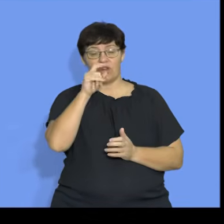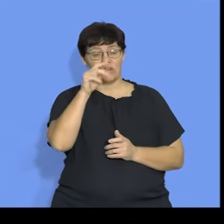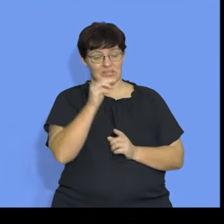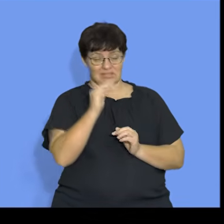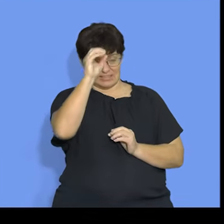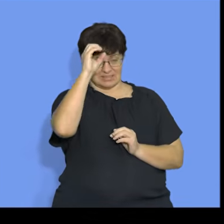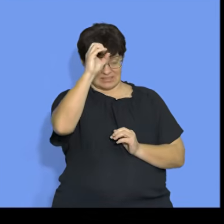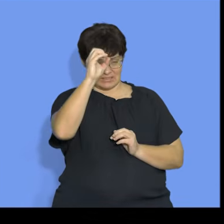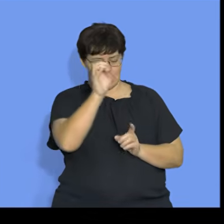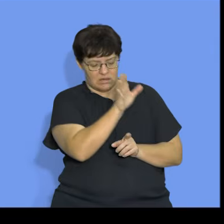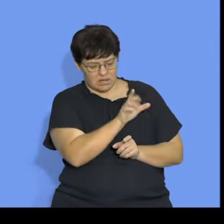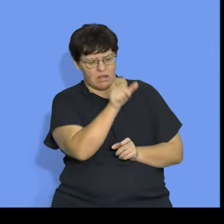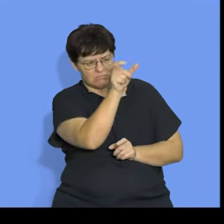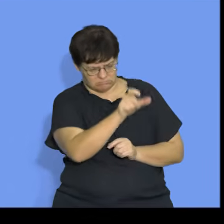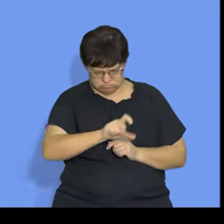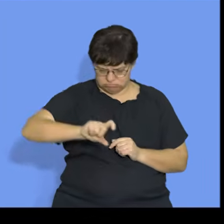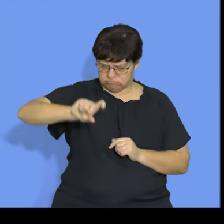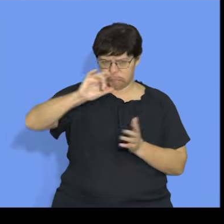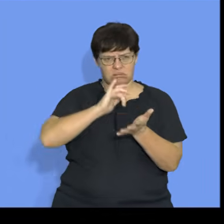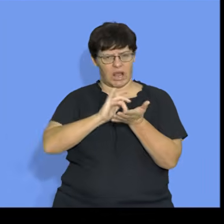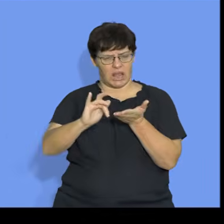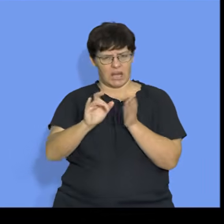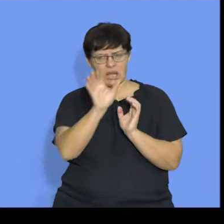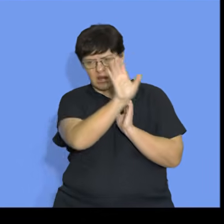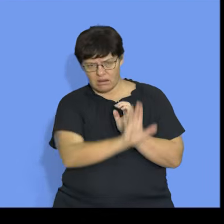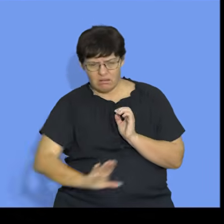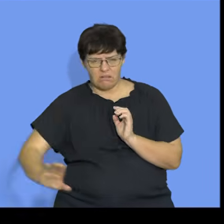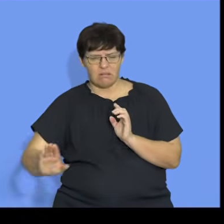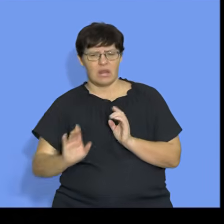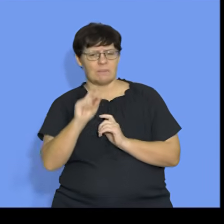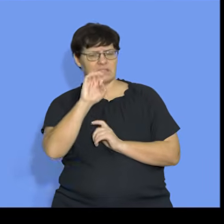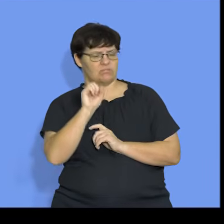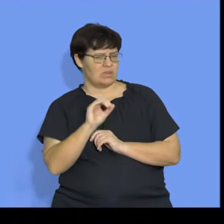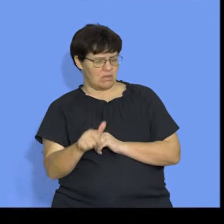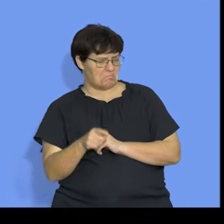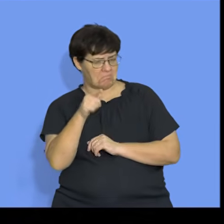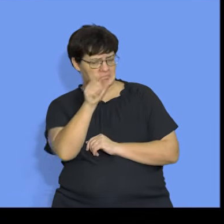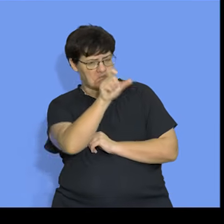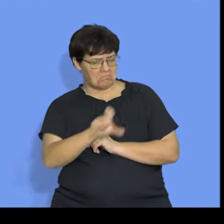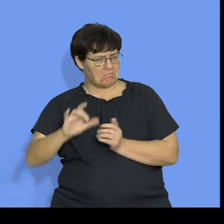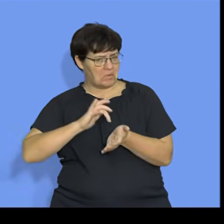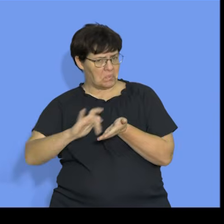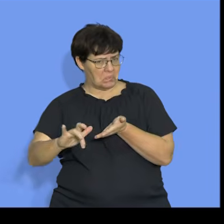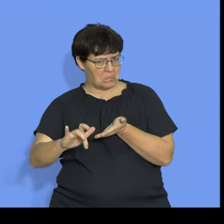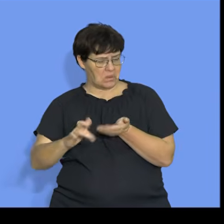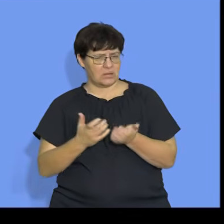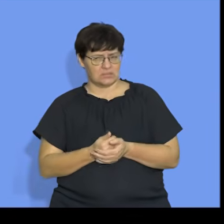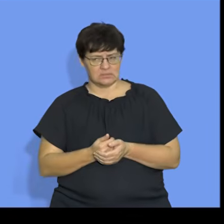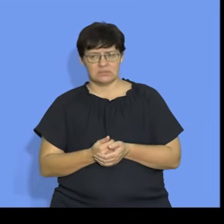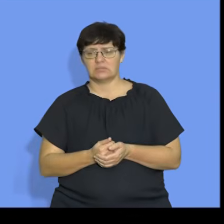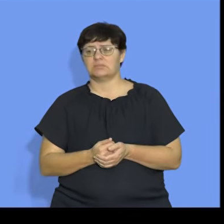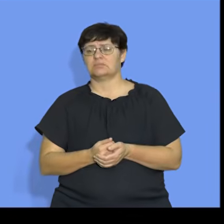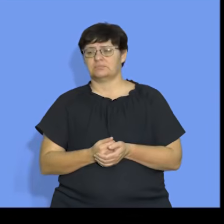top, and obviously if you have a looking at the clear area, that clear area over there, no bacteria,